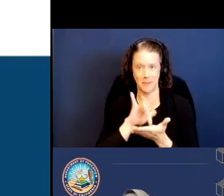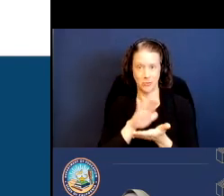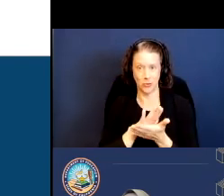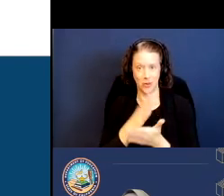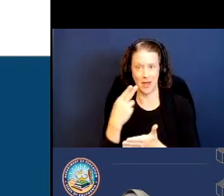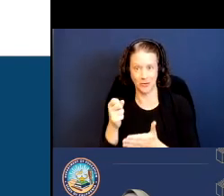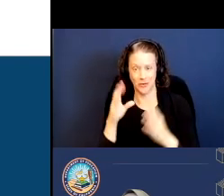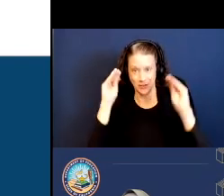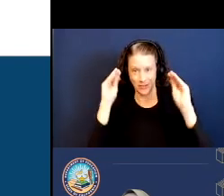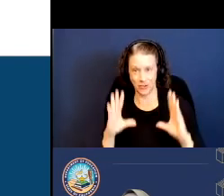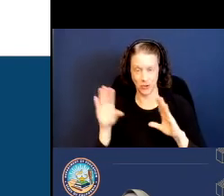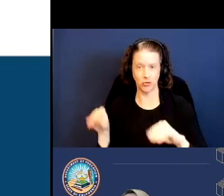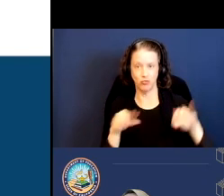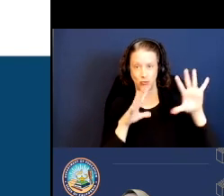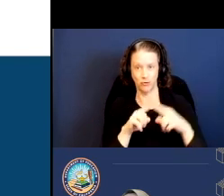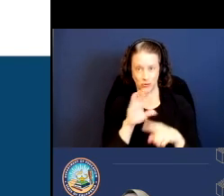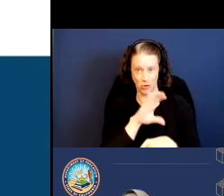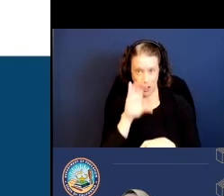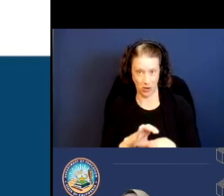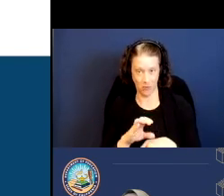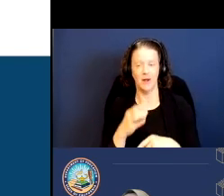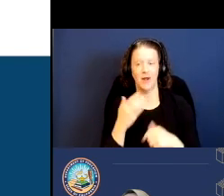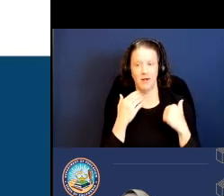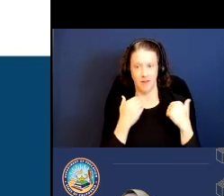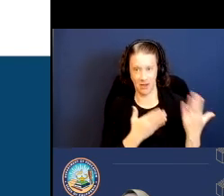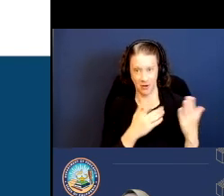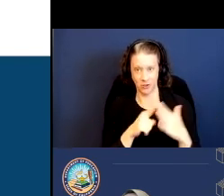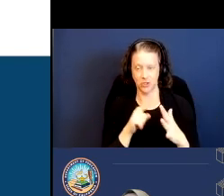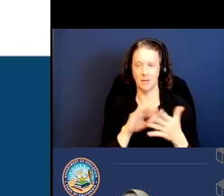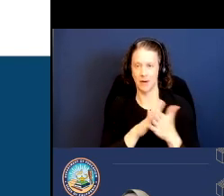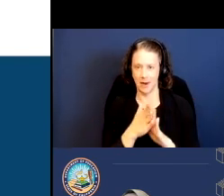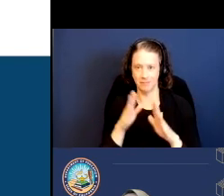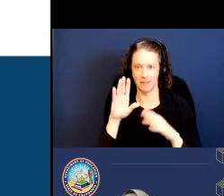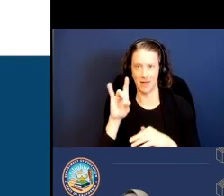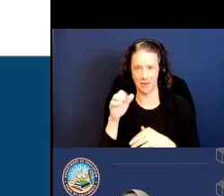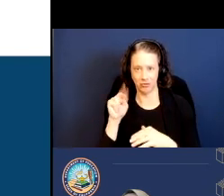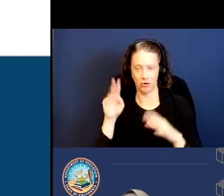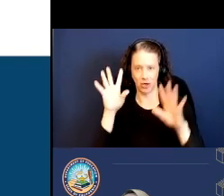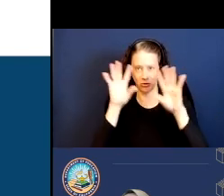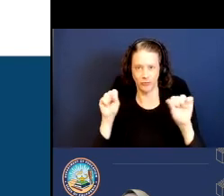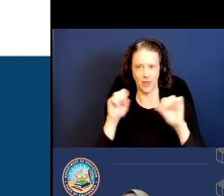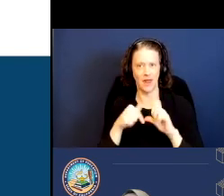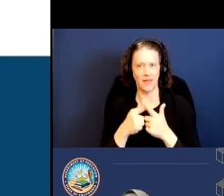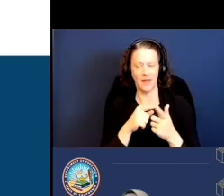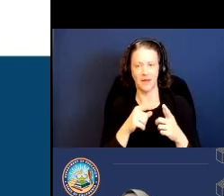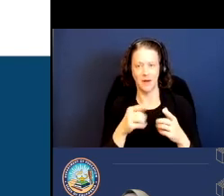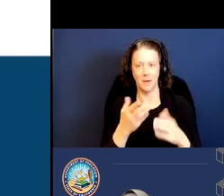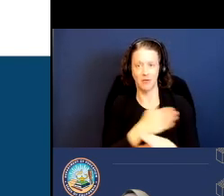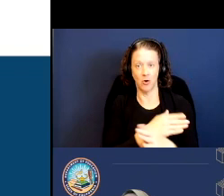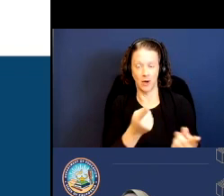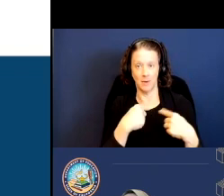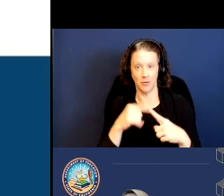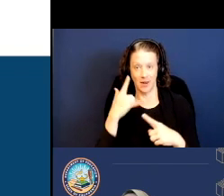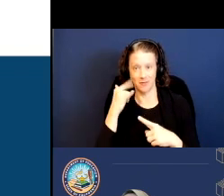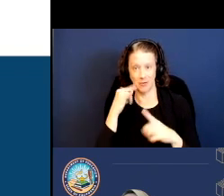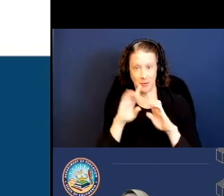in moving to Chicago, where she also then was an administrator. And before coming to CDE, before we were lucky